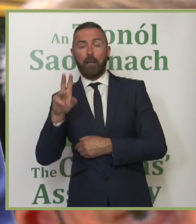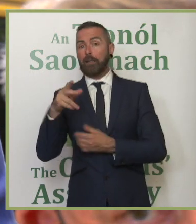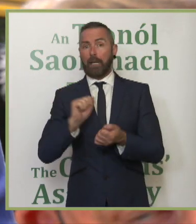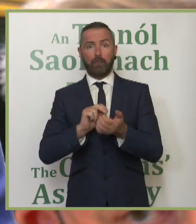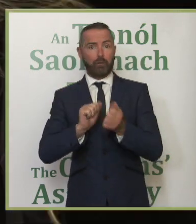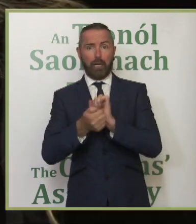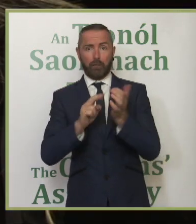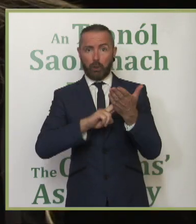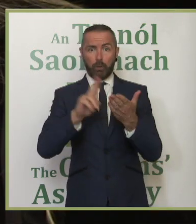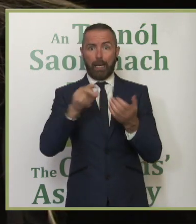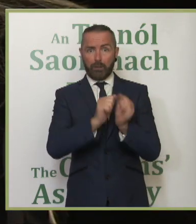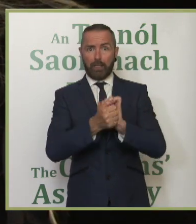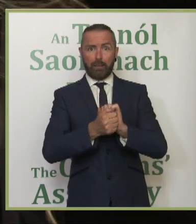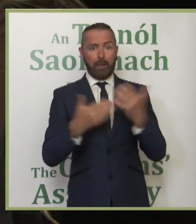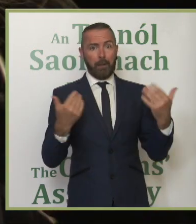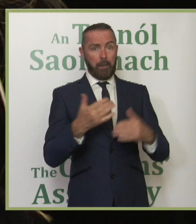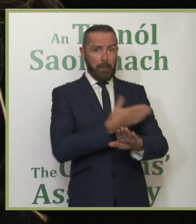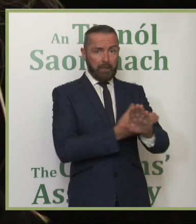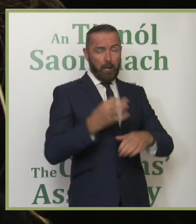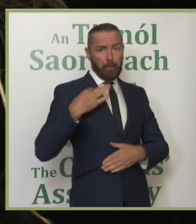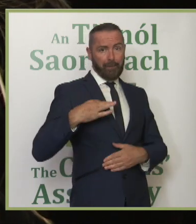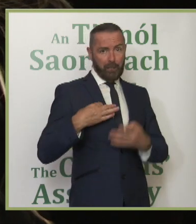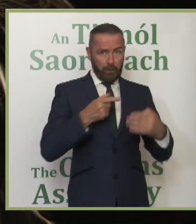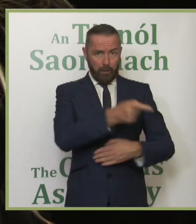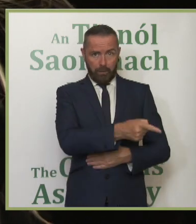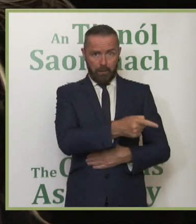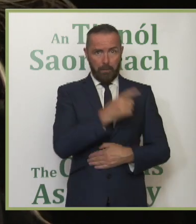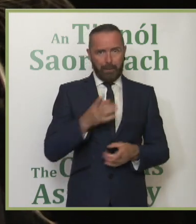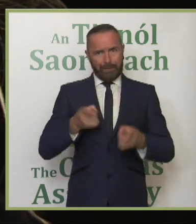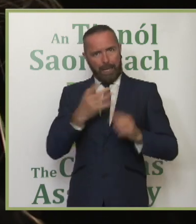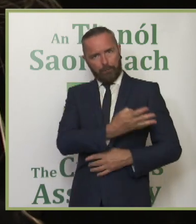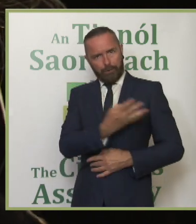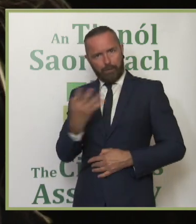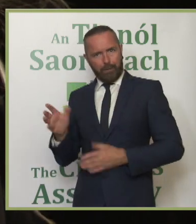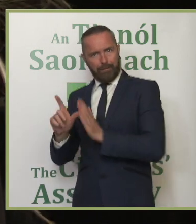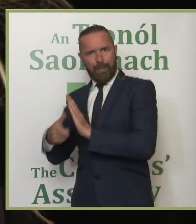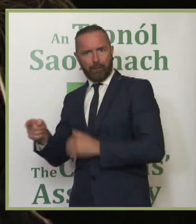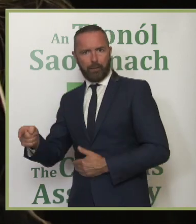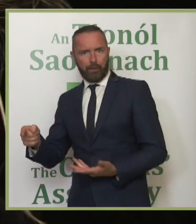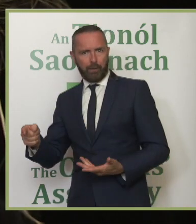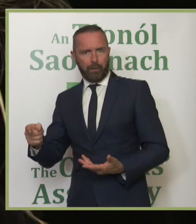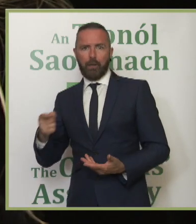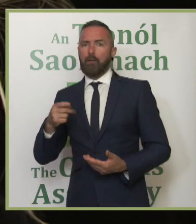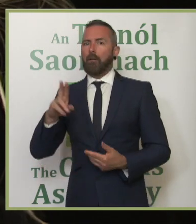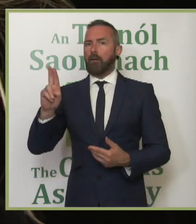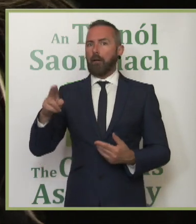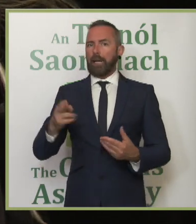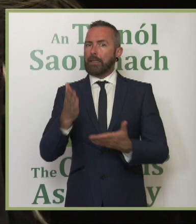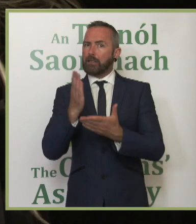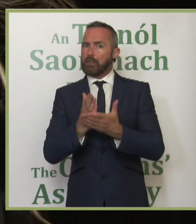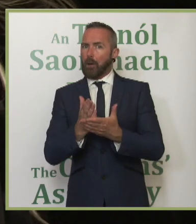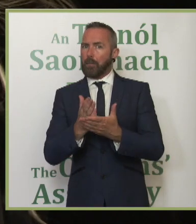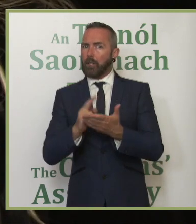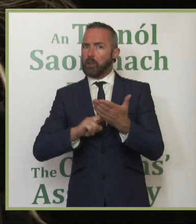use can change. It can be beneficial to me now and detrimental to me later, or indeed I can resolve a drug and alcohol